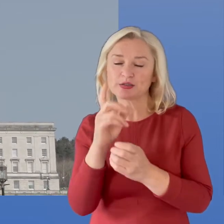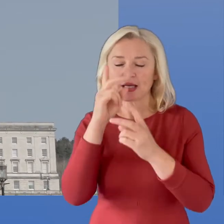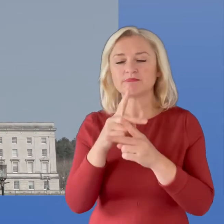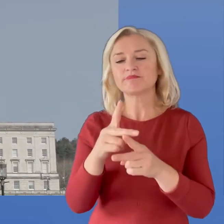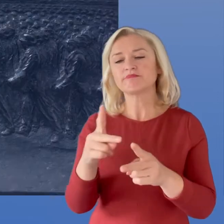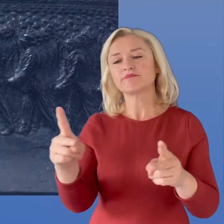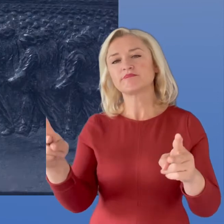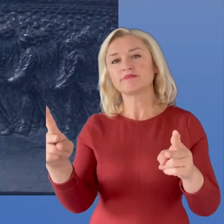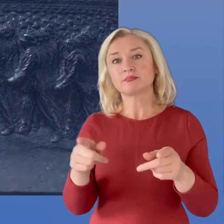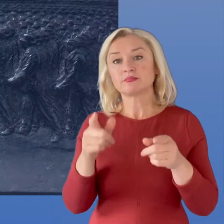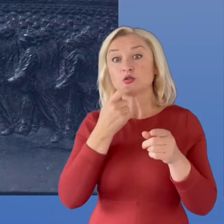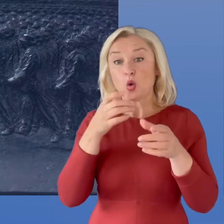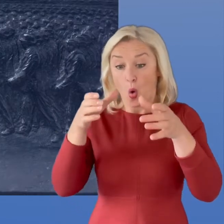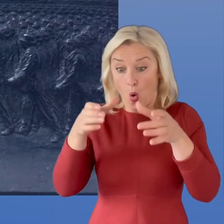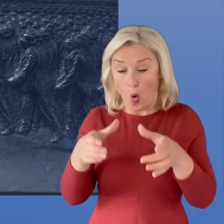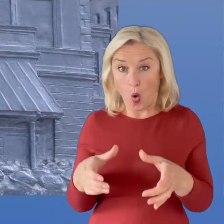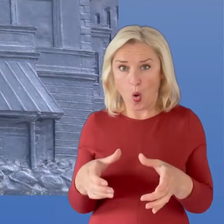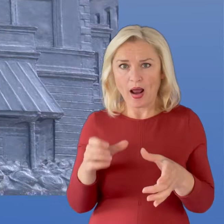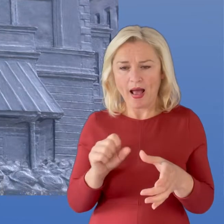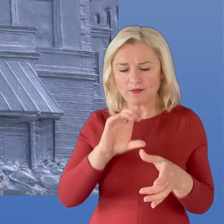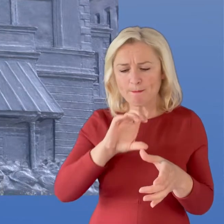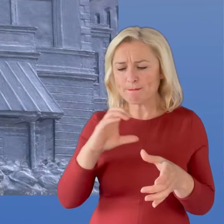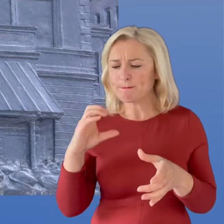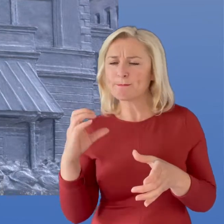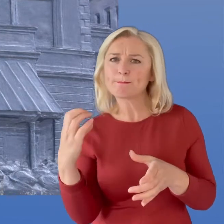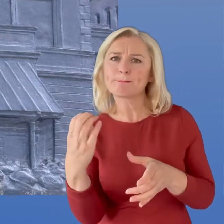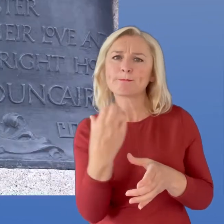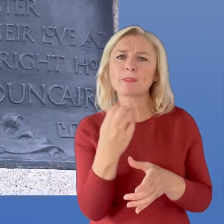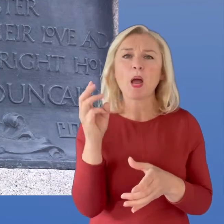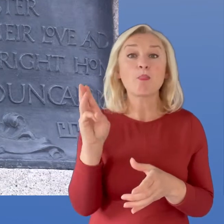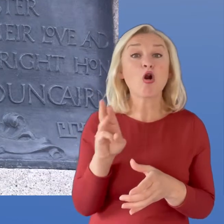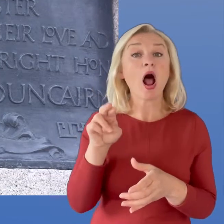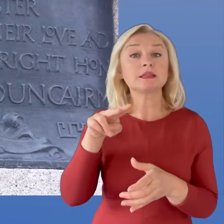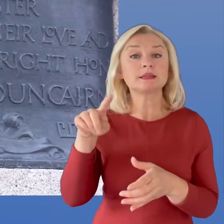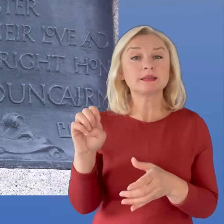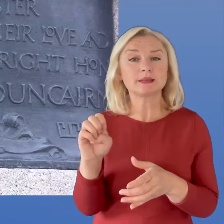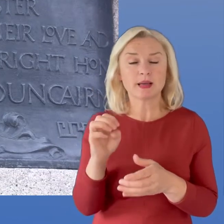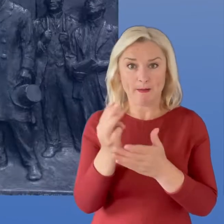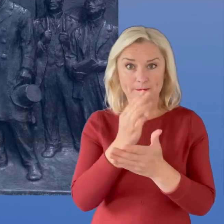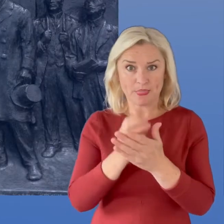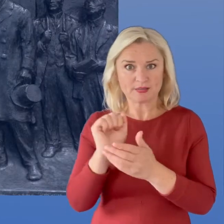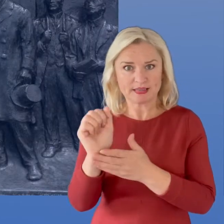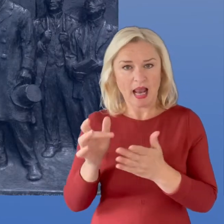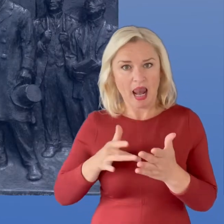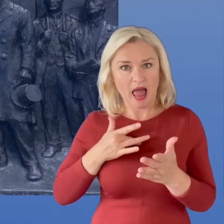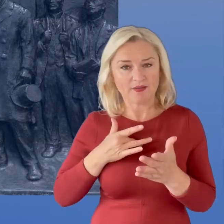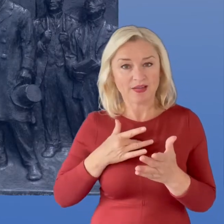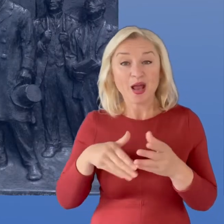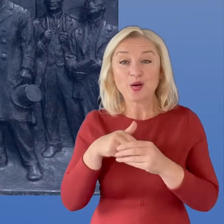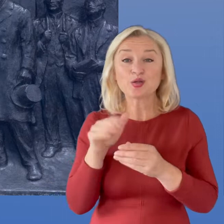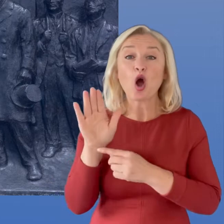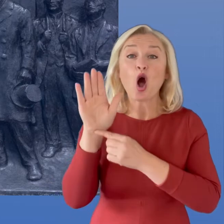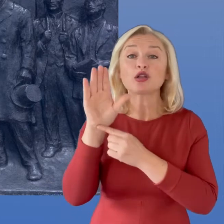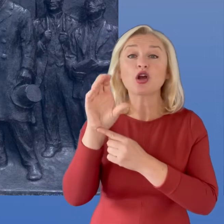he stands is decorated with bronze plaques, which depict episodes in his life, including the signing of the Ulster Covenant, of which he was the